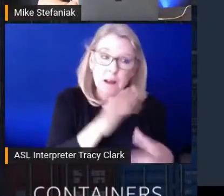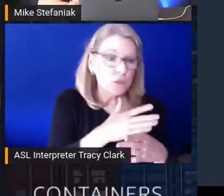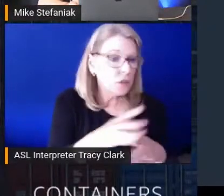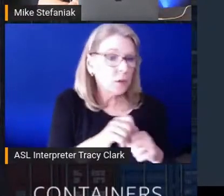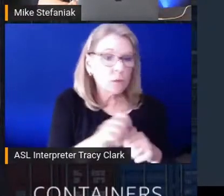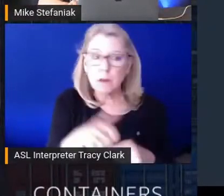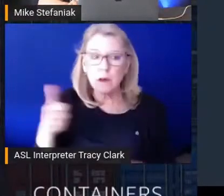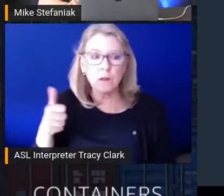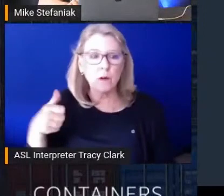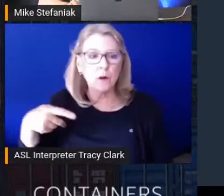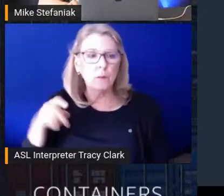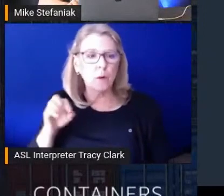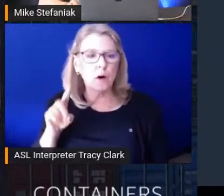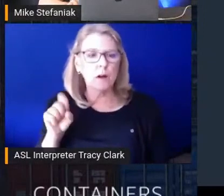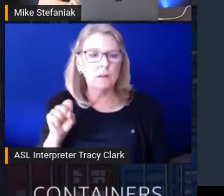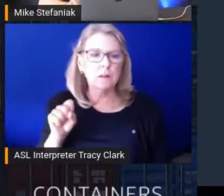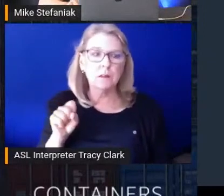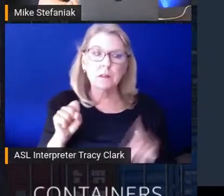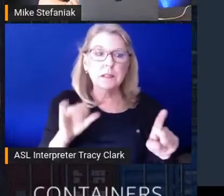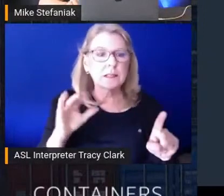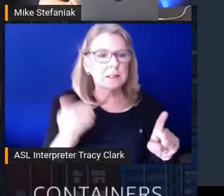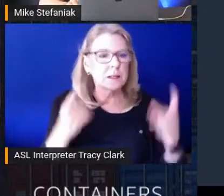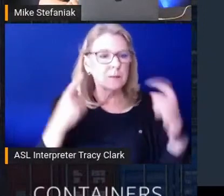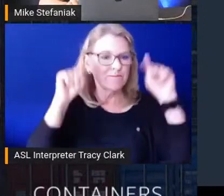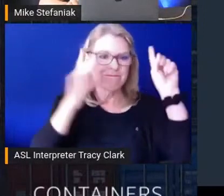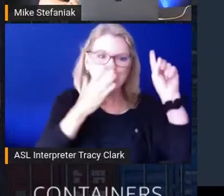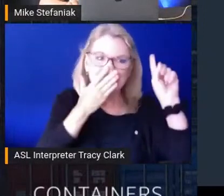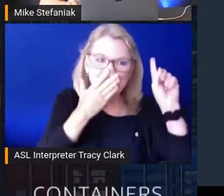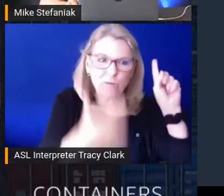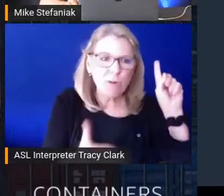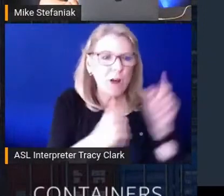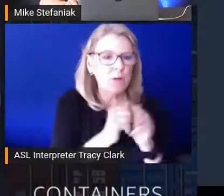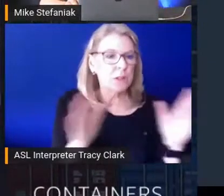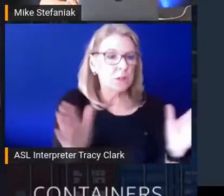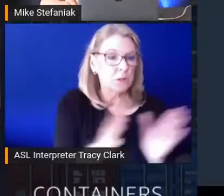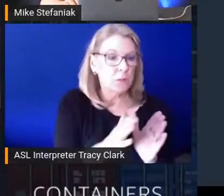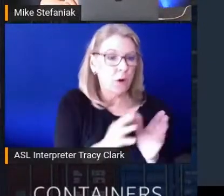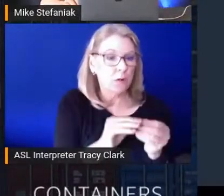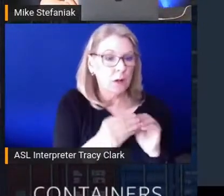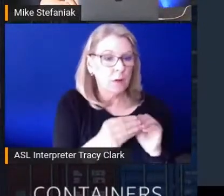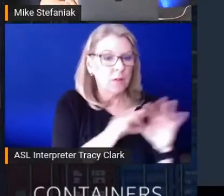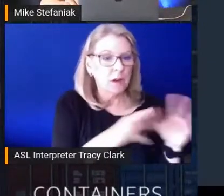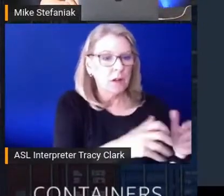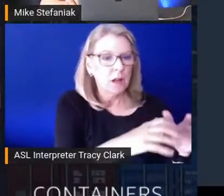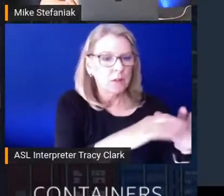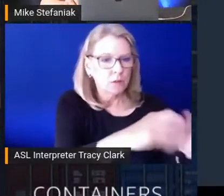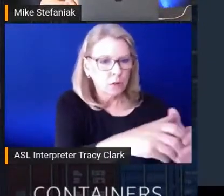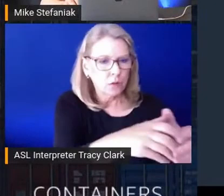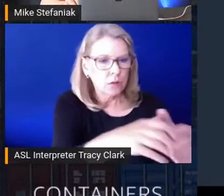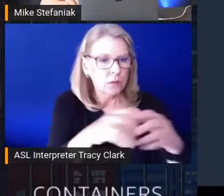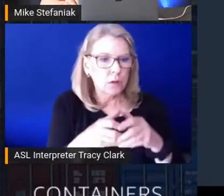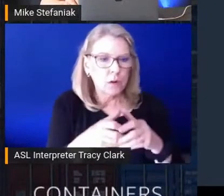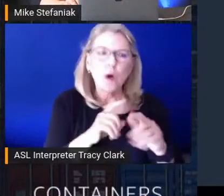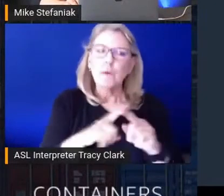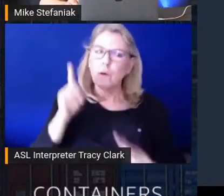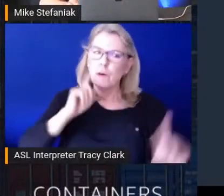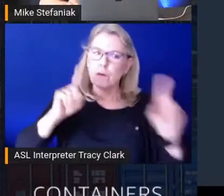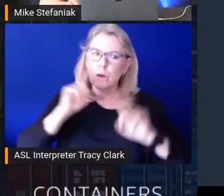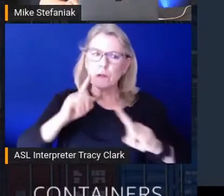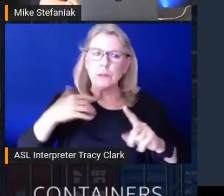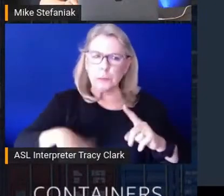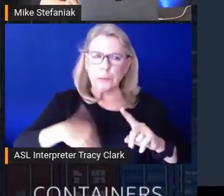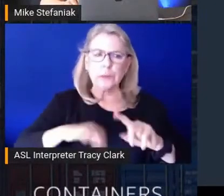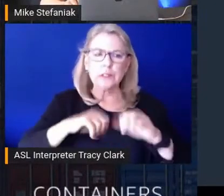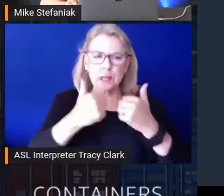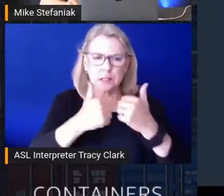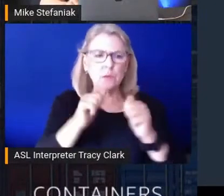a smaller number of clusters, but we heard from you that you run into challenges when running multiple clusters across multiple accounts. And so we